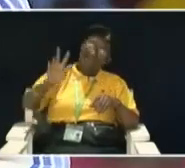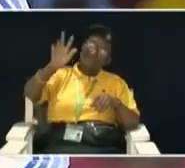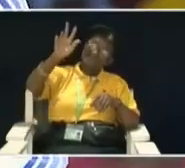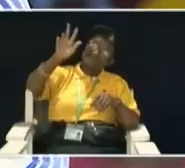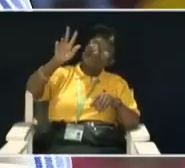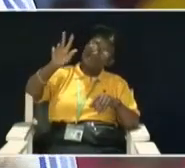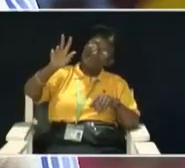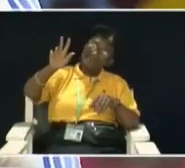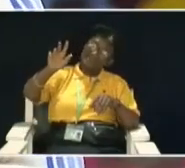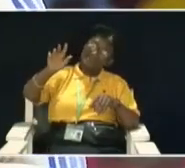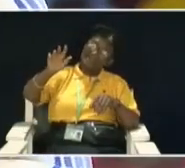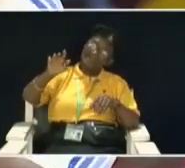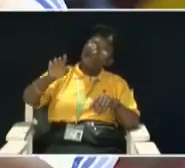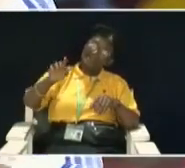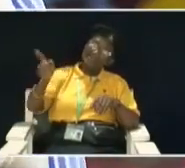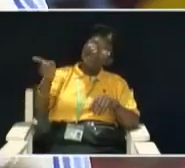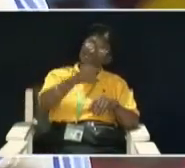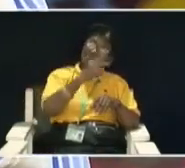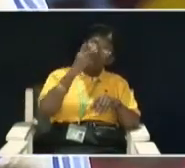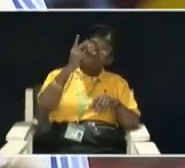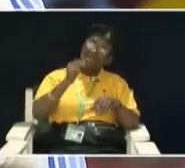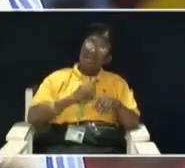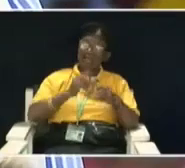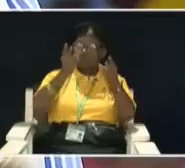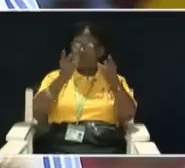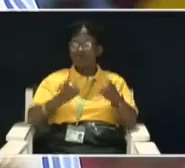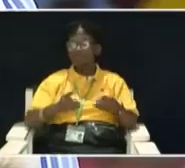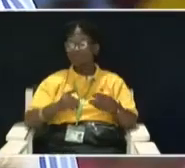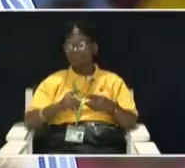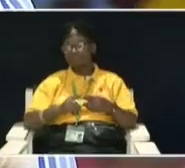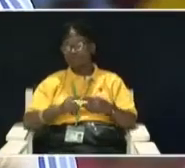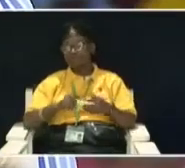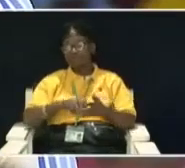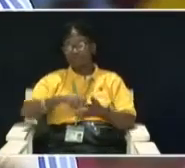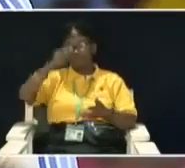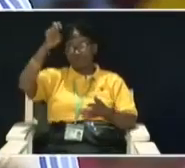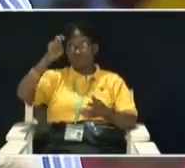to jump because I want to end quickly.